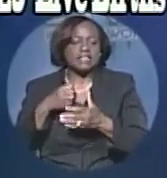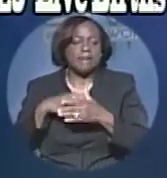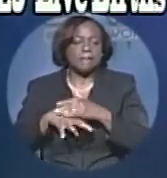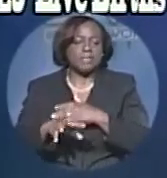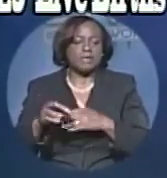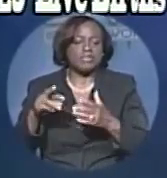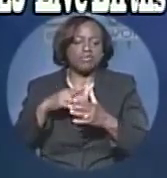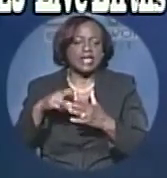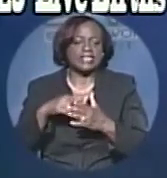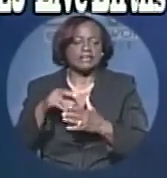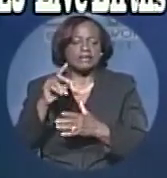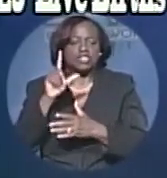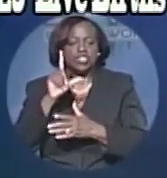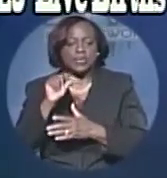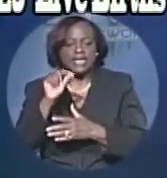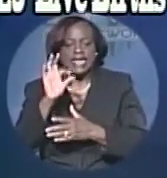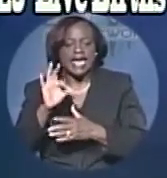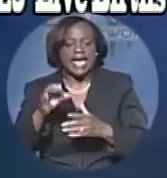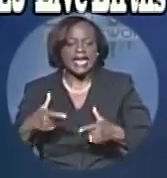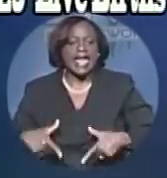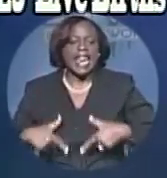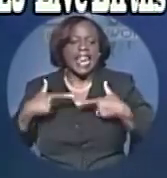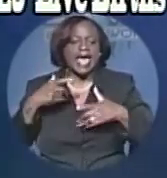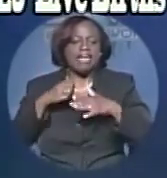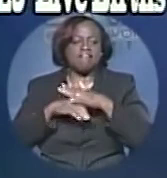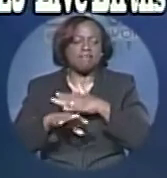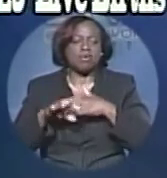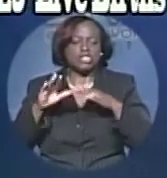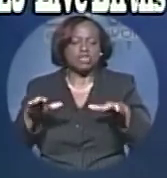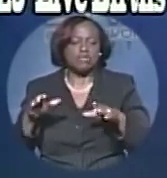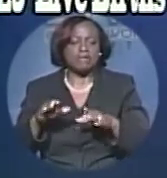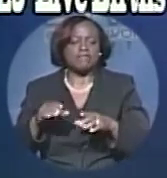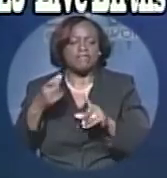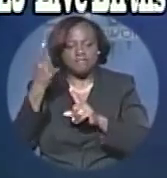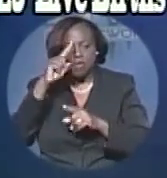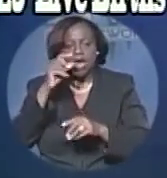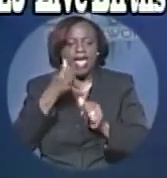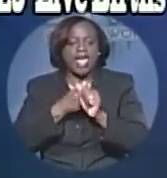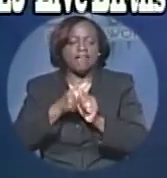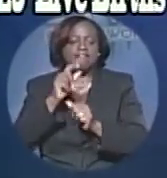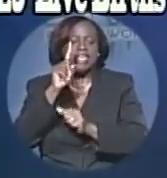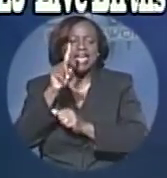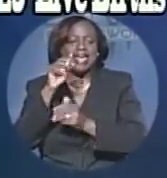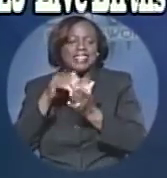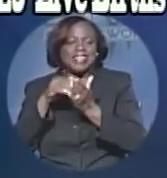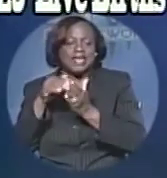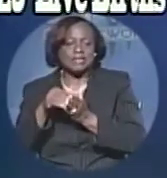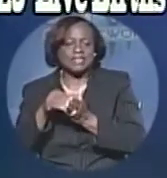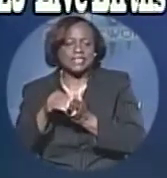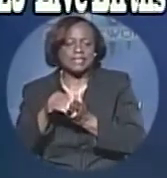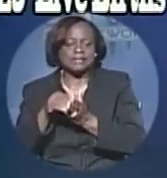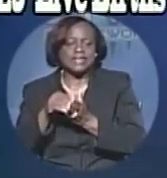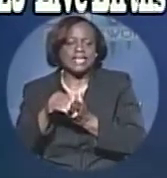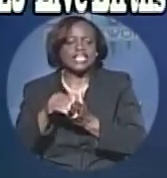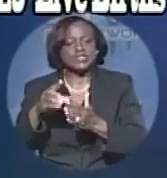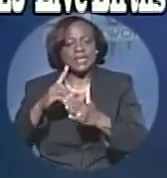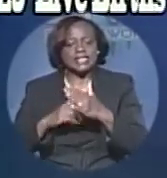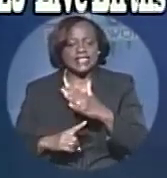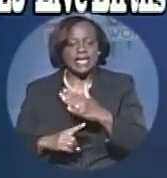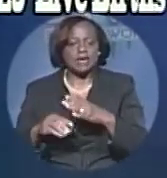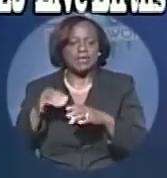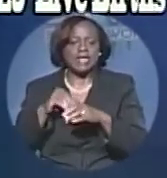28.8, or nearly 29 live-born children per 1,000 population. This rate steadily declined to 15.5